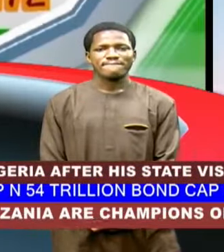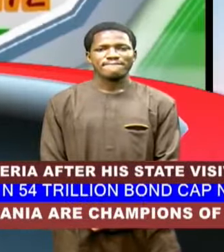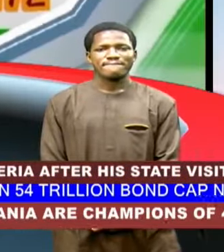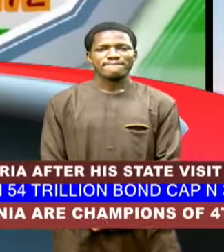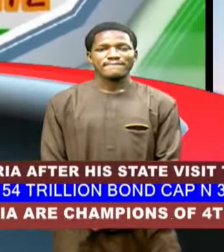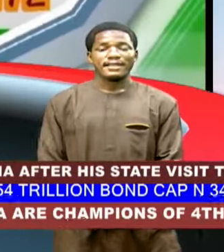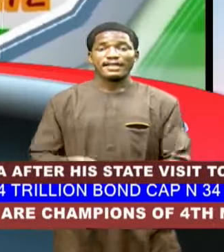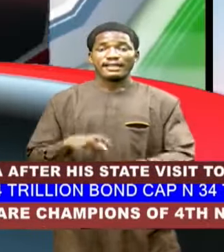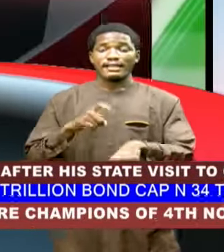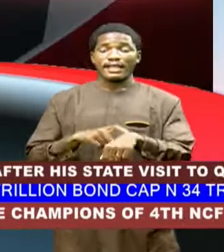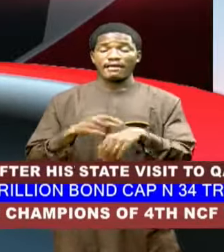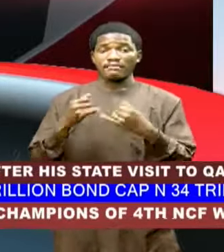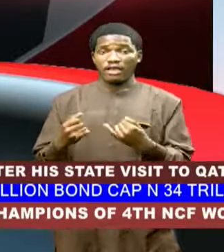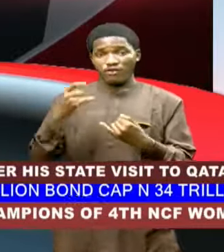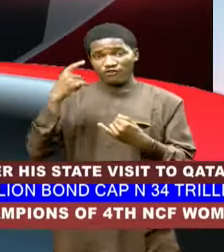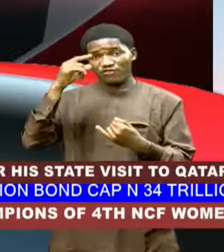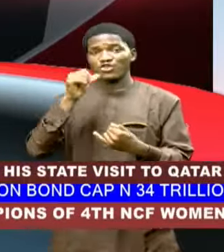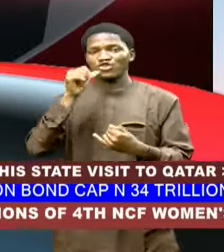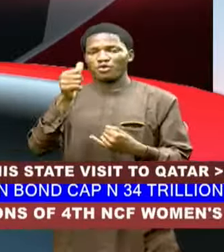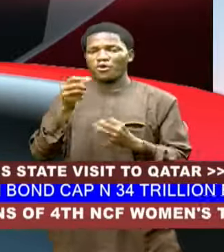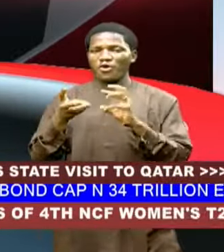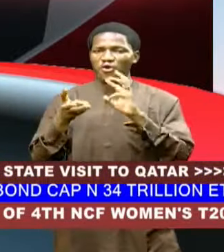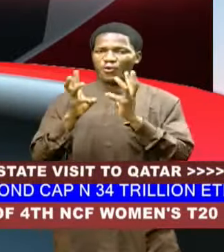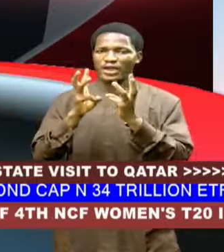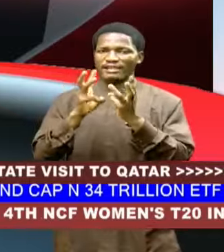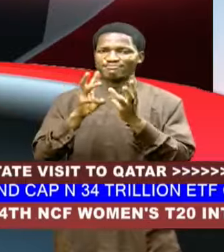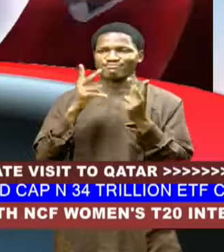Time now for a check on tomorrow's weather prospects.